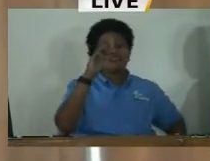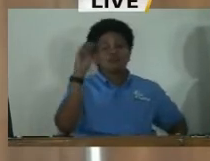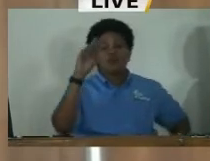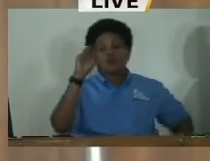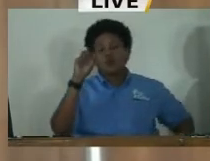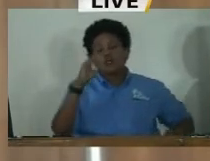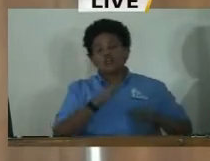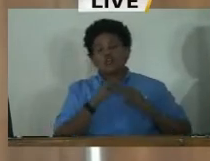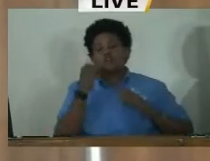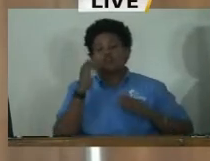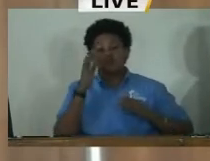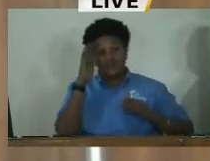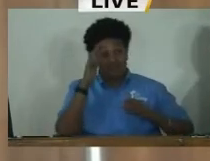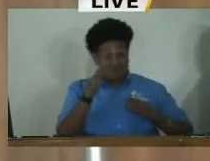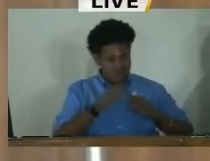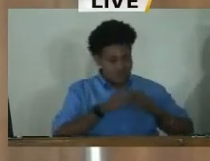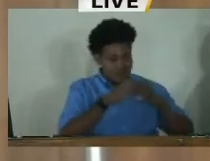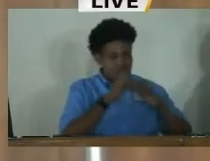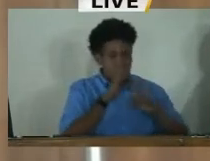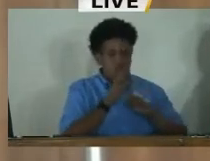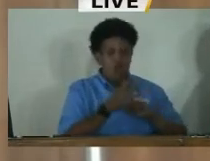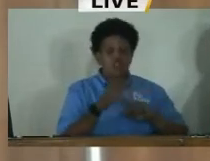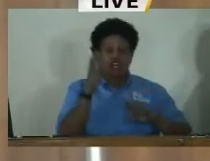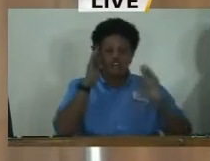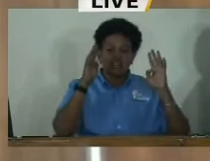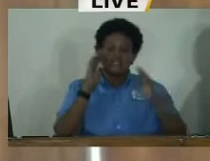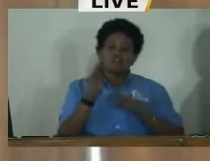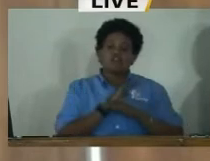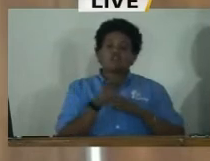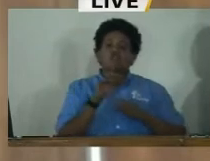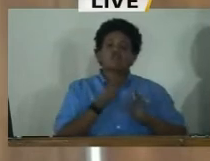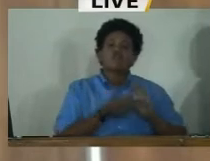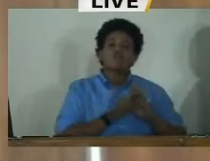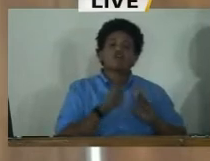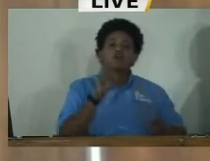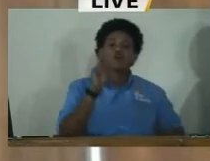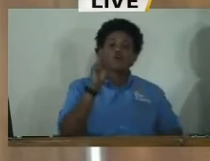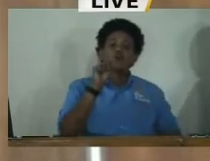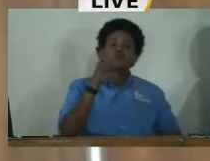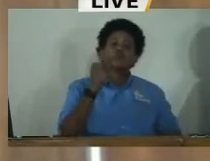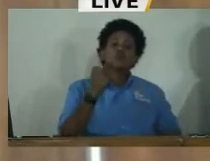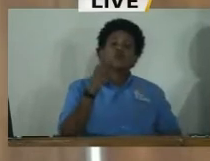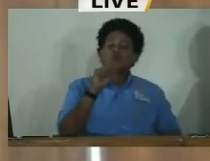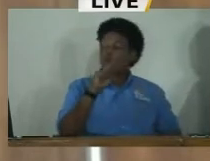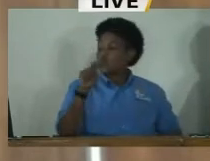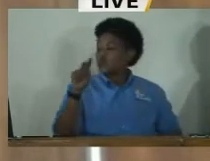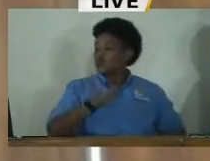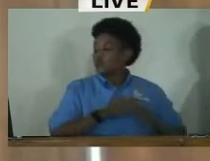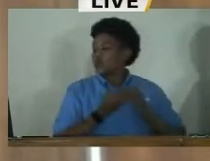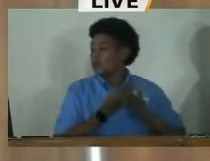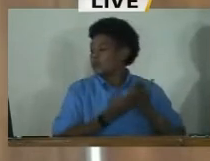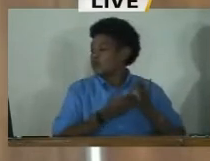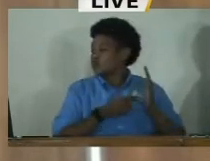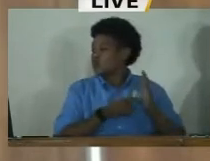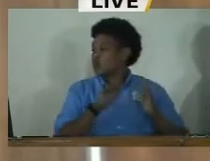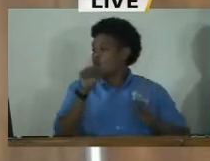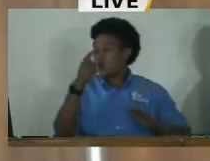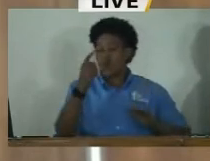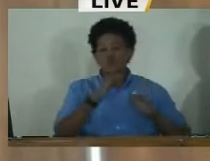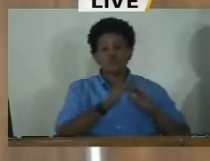industries, Prime Minister. A review of the 2021-2022 Jamaican budget reveals only